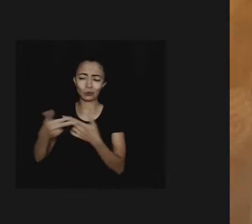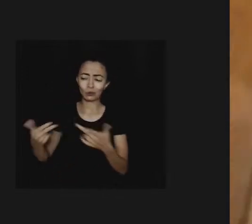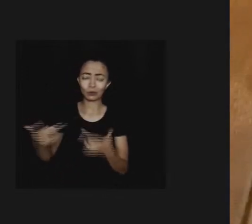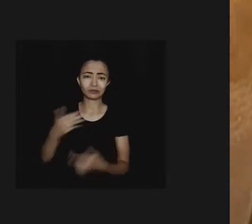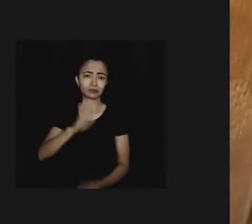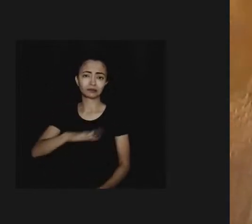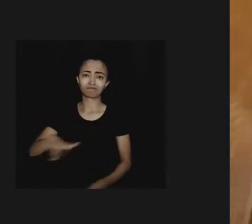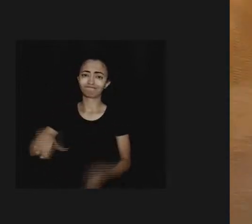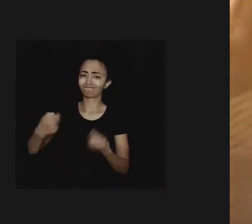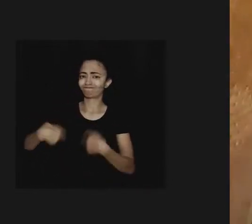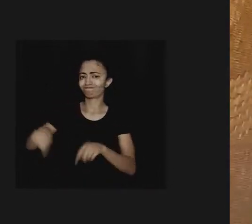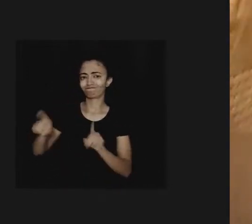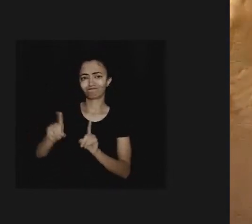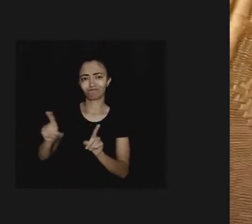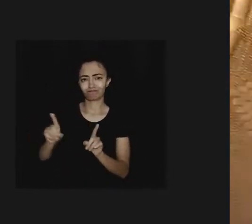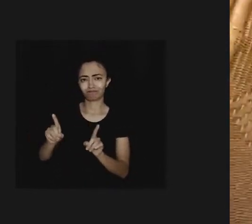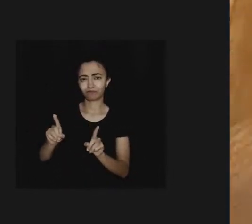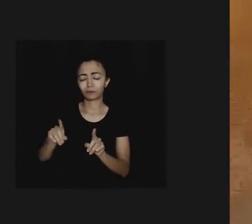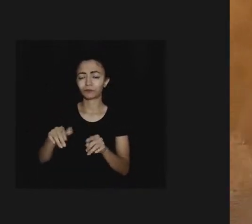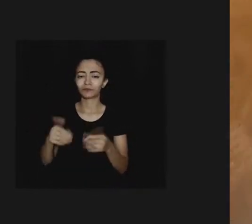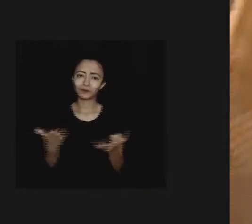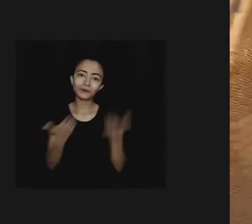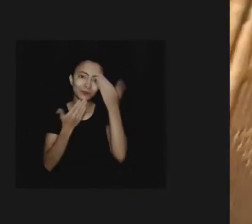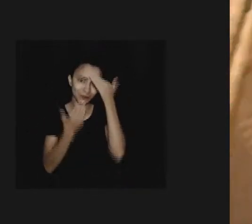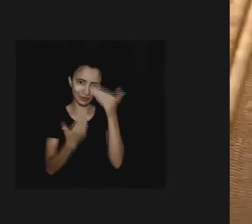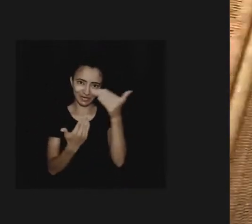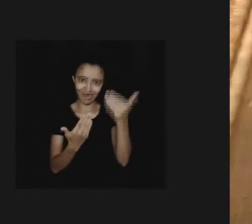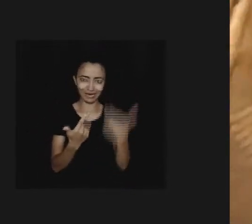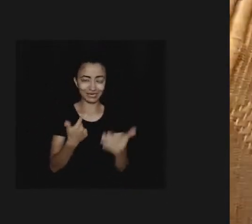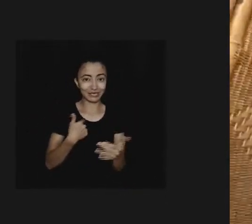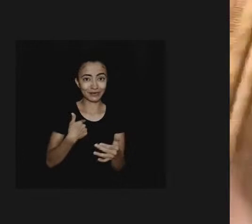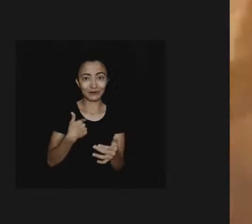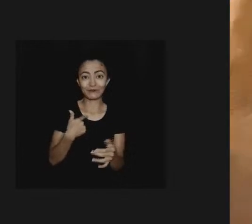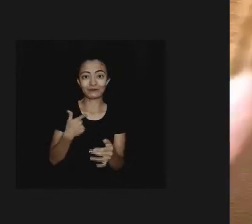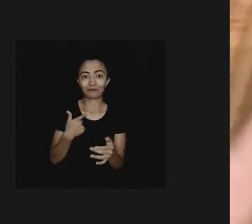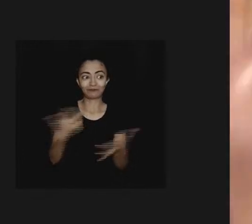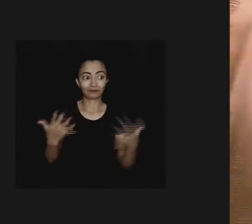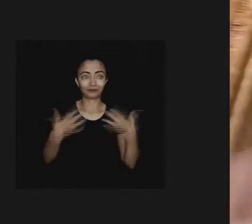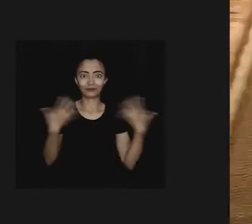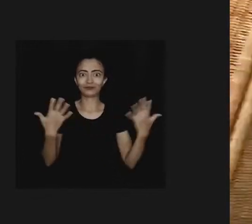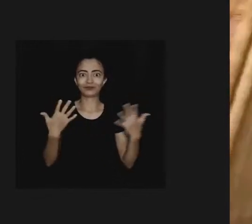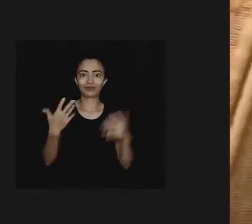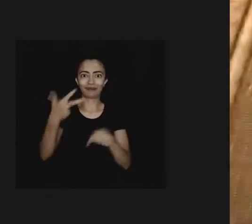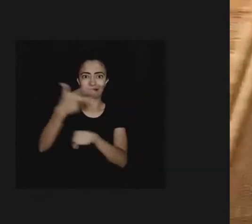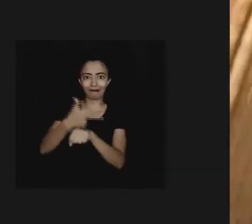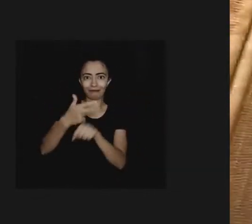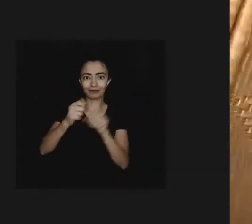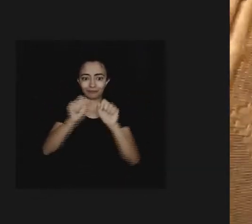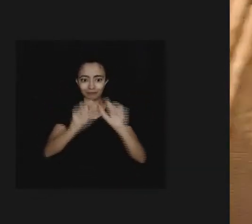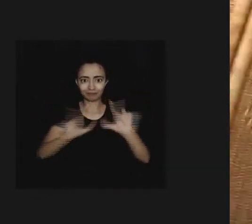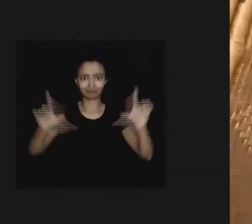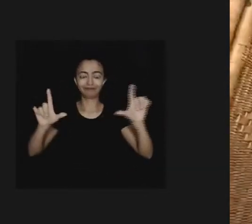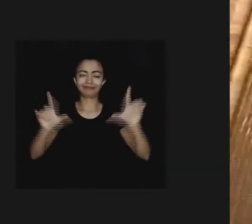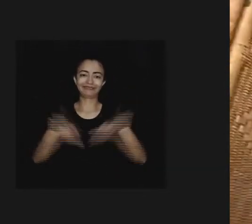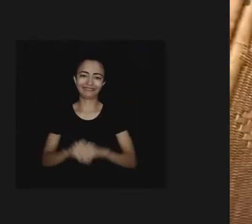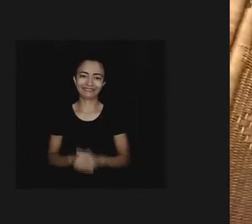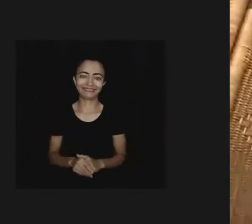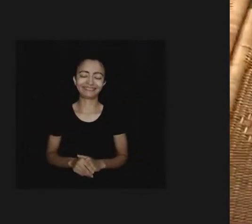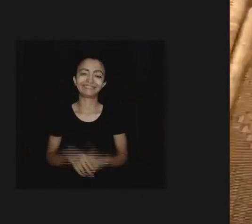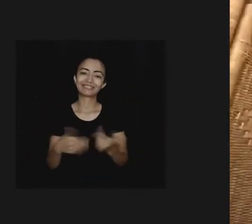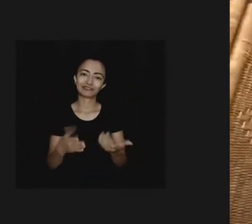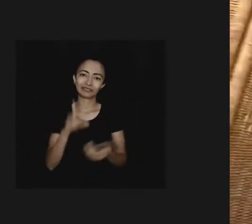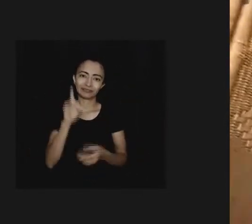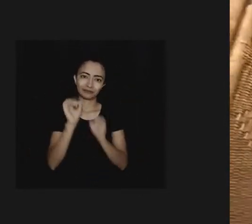everybody there. Thank you very, very much. Marvelous. And we will be using all those 4 reports, all the 4 reports